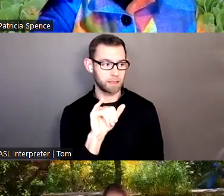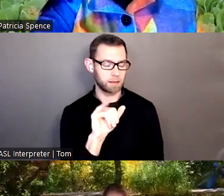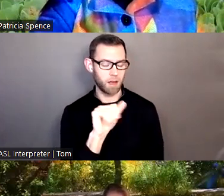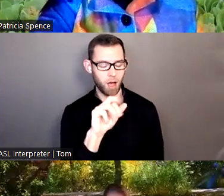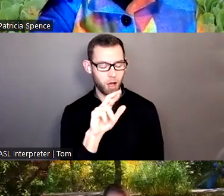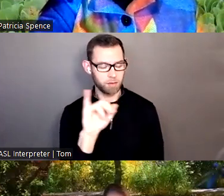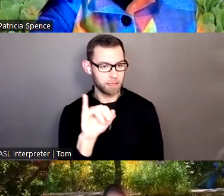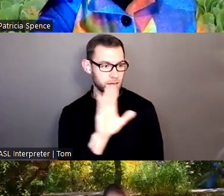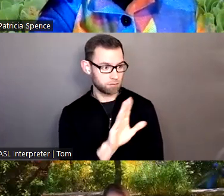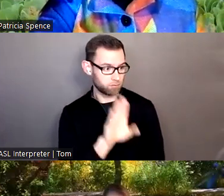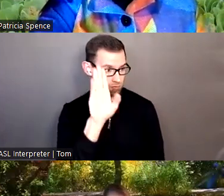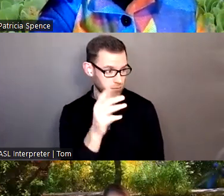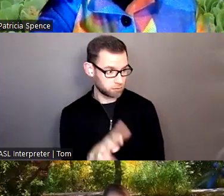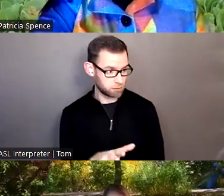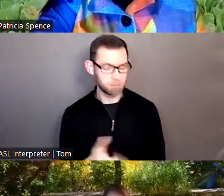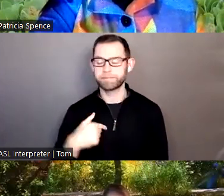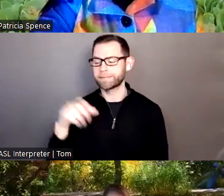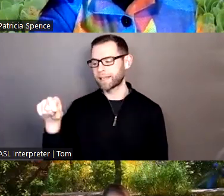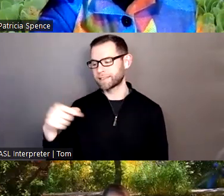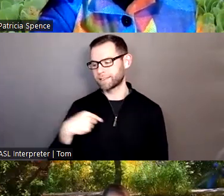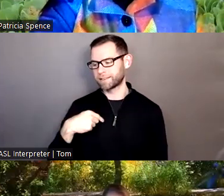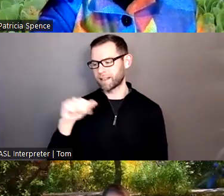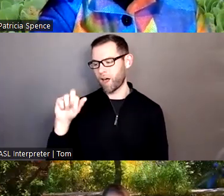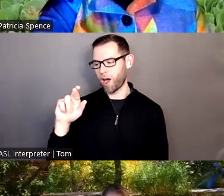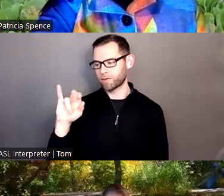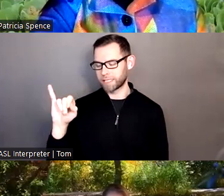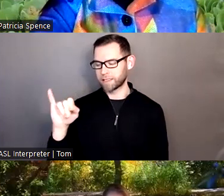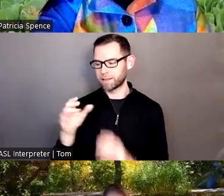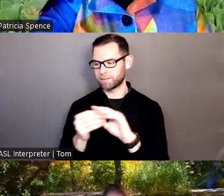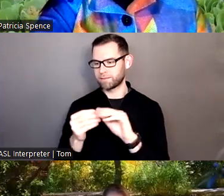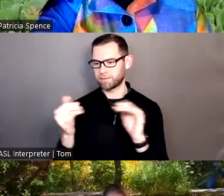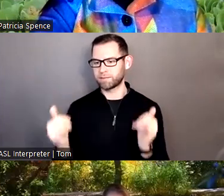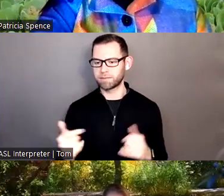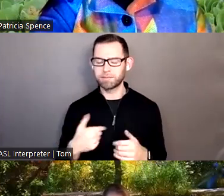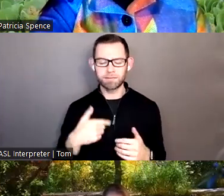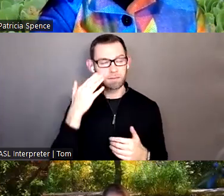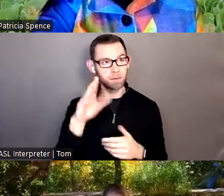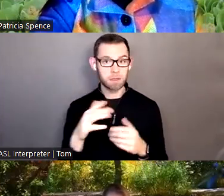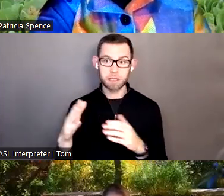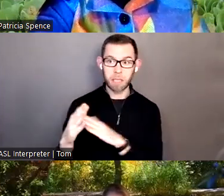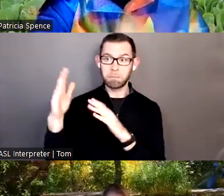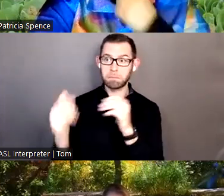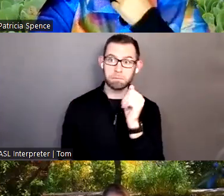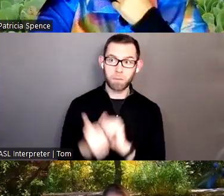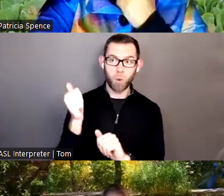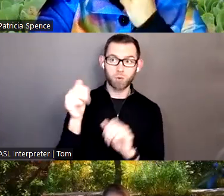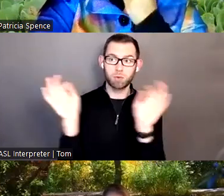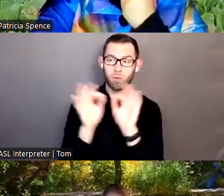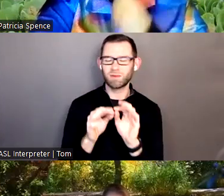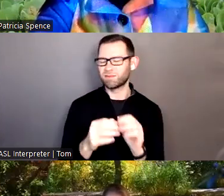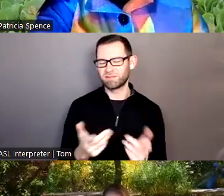relever. Yes, Ari. I think Ari, what's most important, a lot on of va continuer vraiment